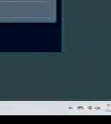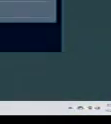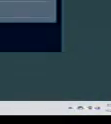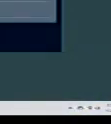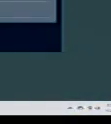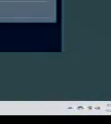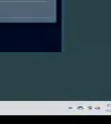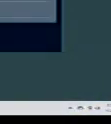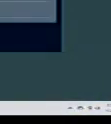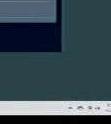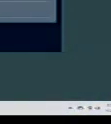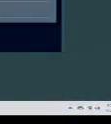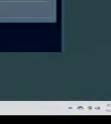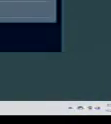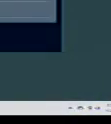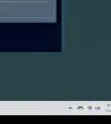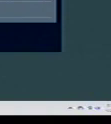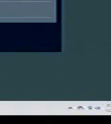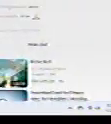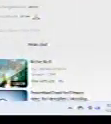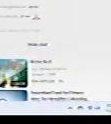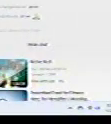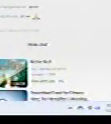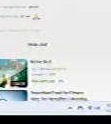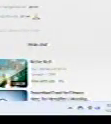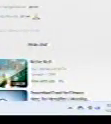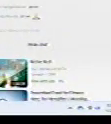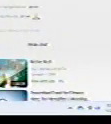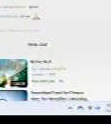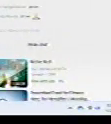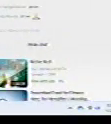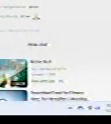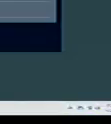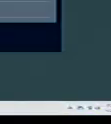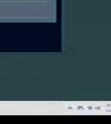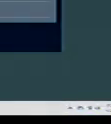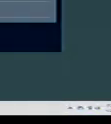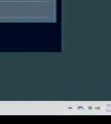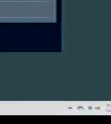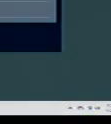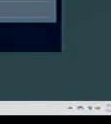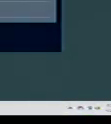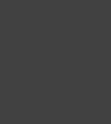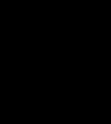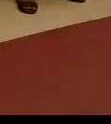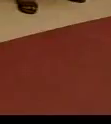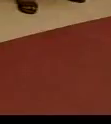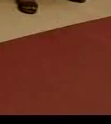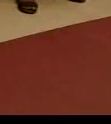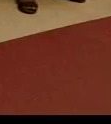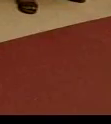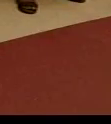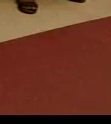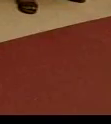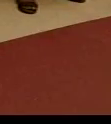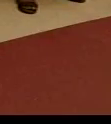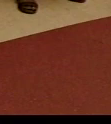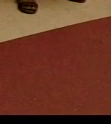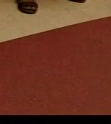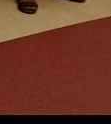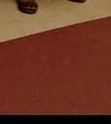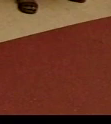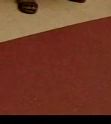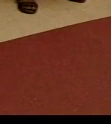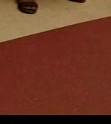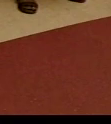of miracle, a new dimension of expansion, in our worship a new dimension today. Of and